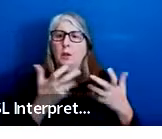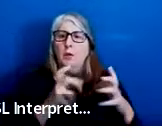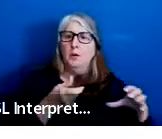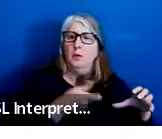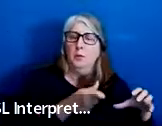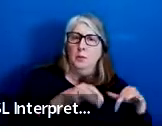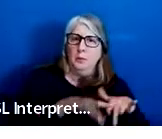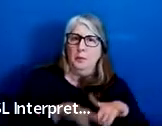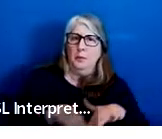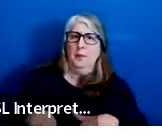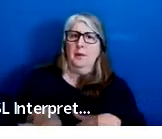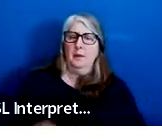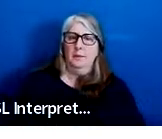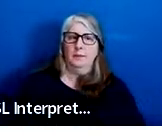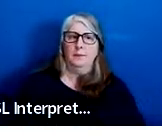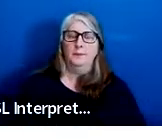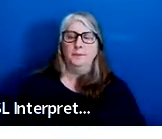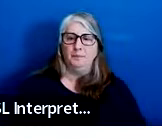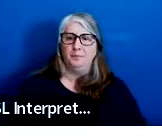the sewer.